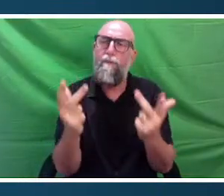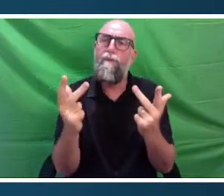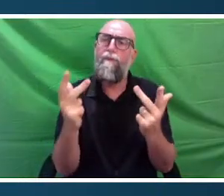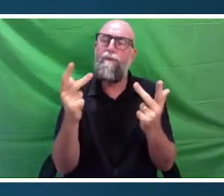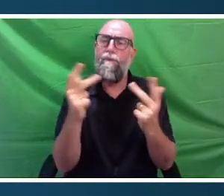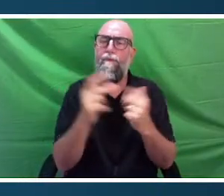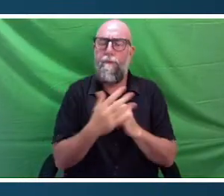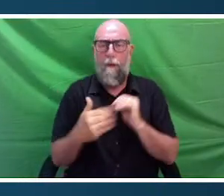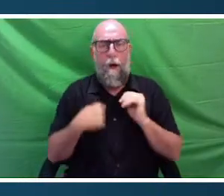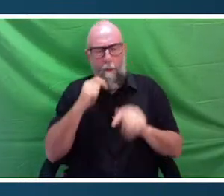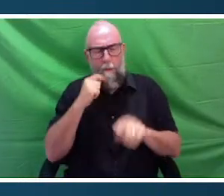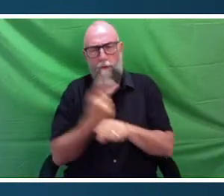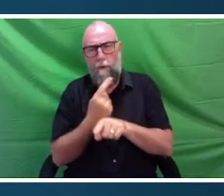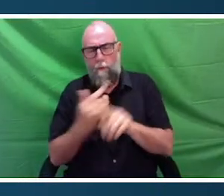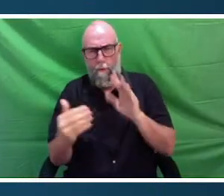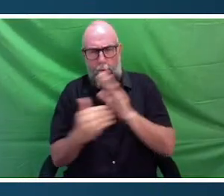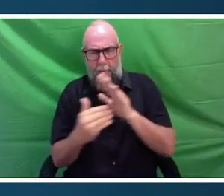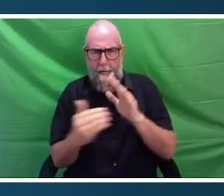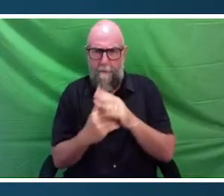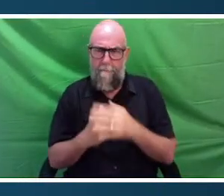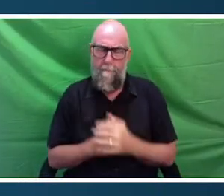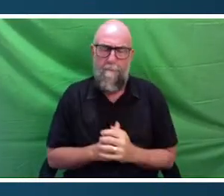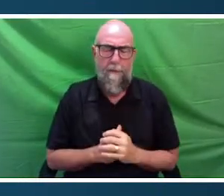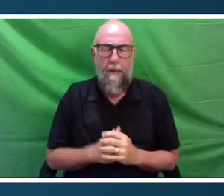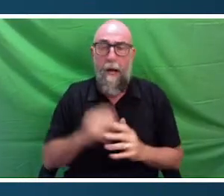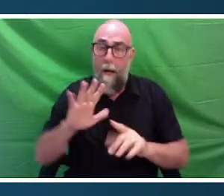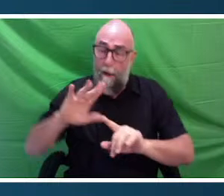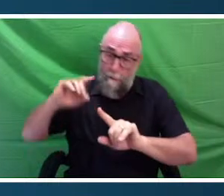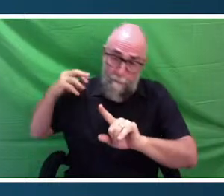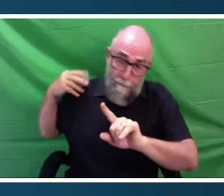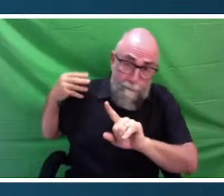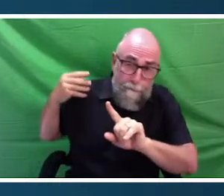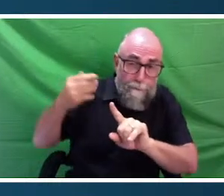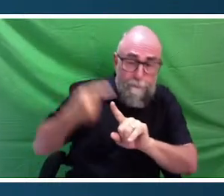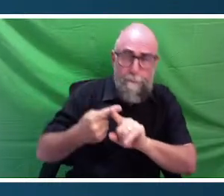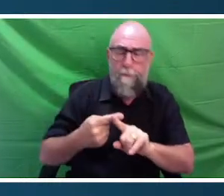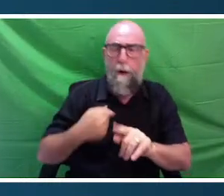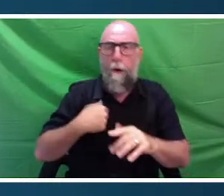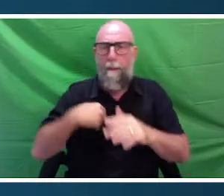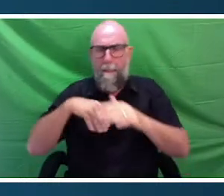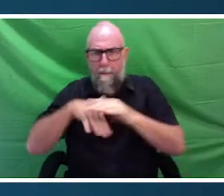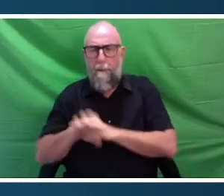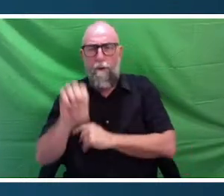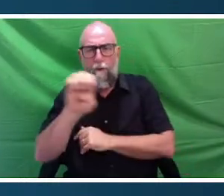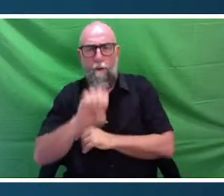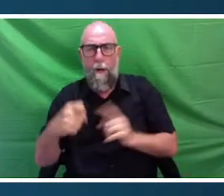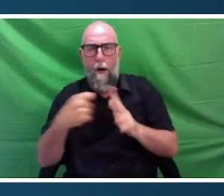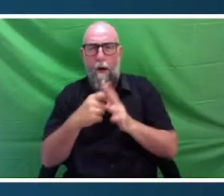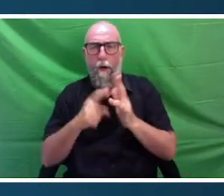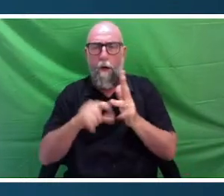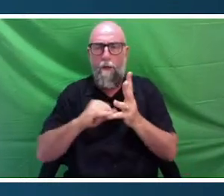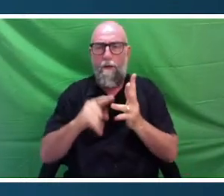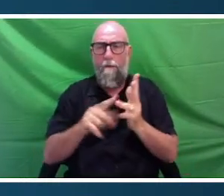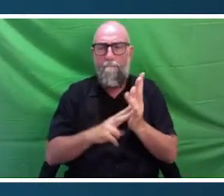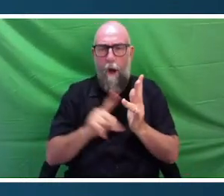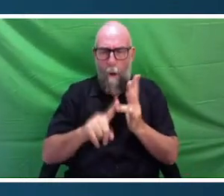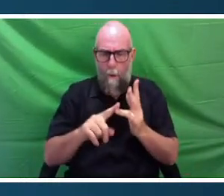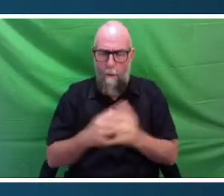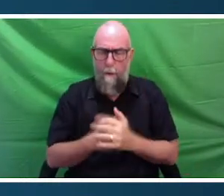Fast forward to my career, I found myself in Kosovo for my first international humanitarian